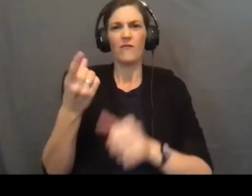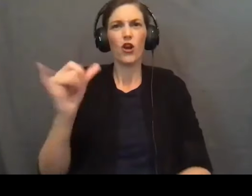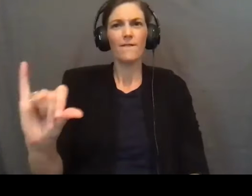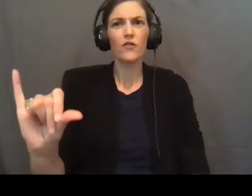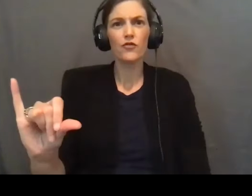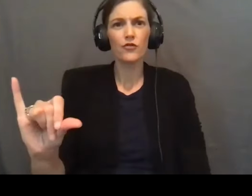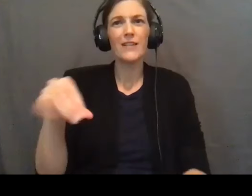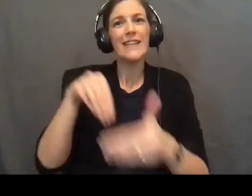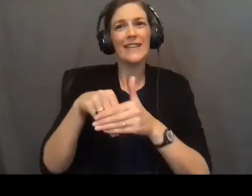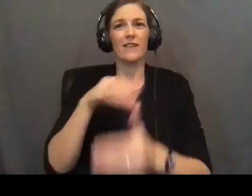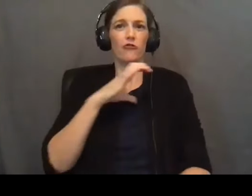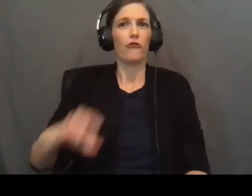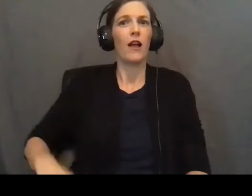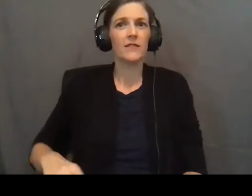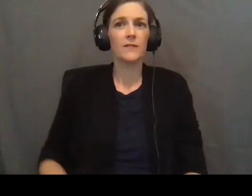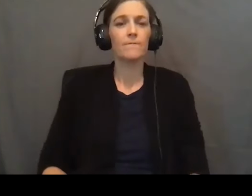in Christ.